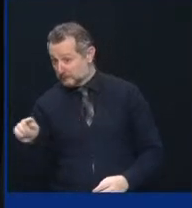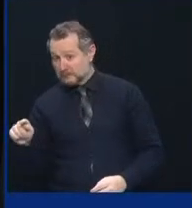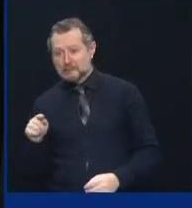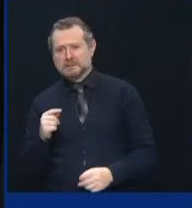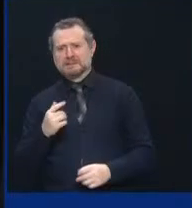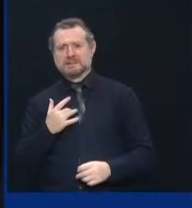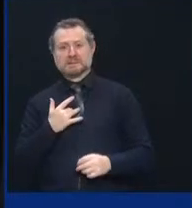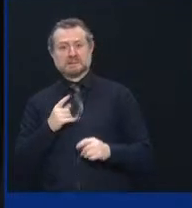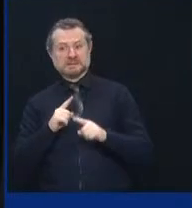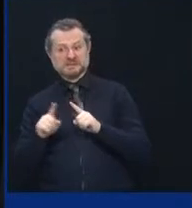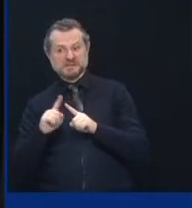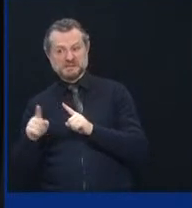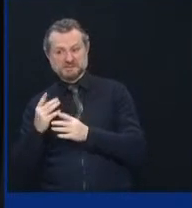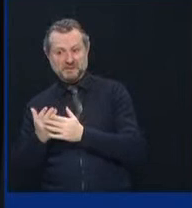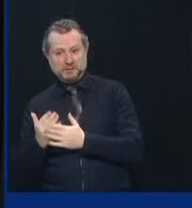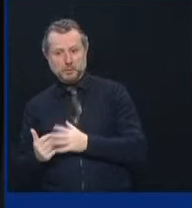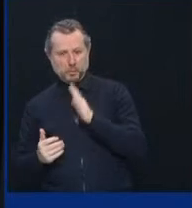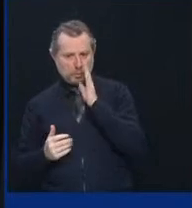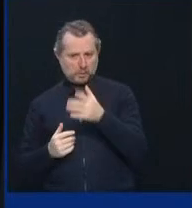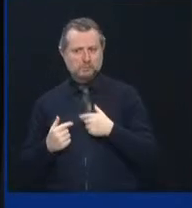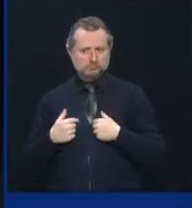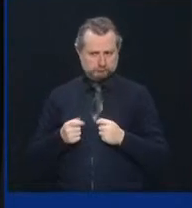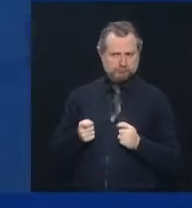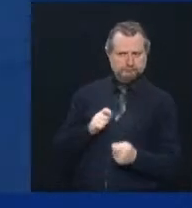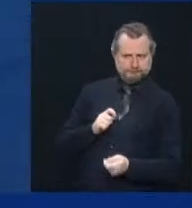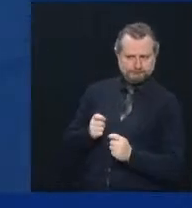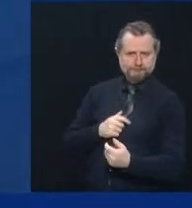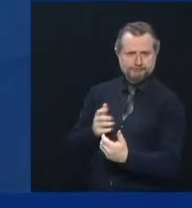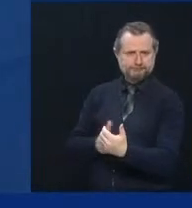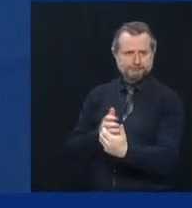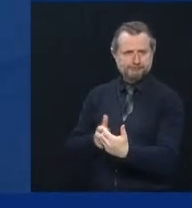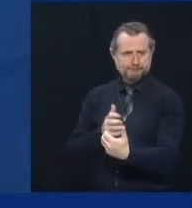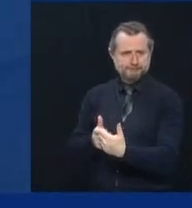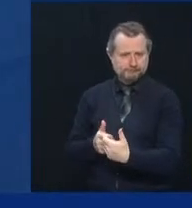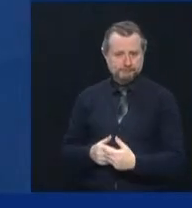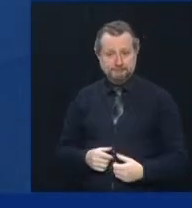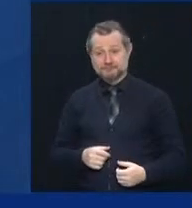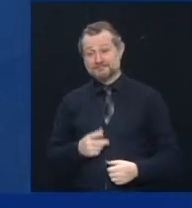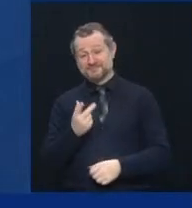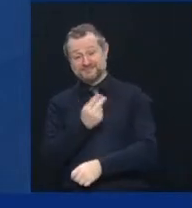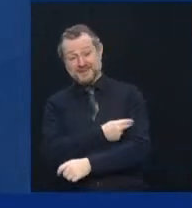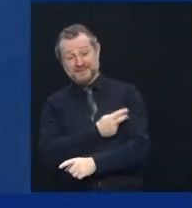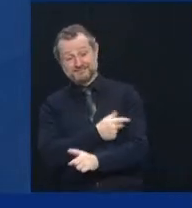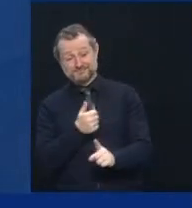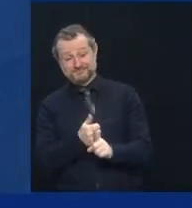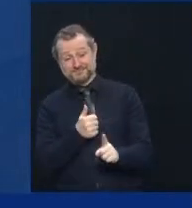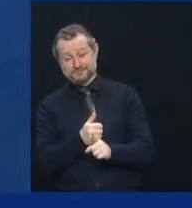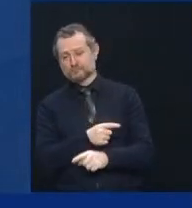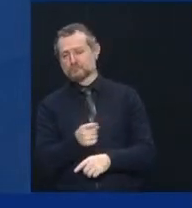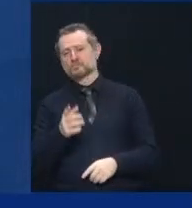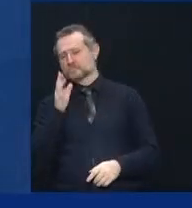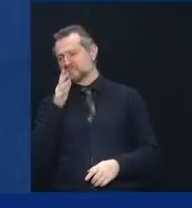will adjust to the new facts. Vaccine will take 6 to 9 months.